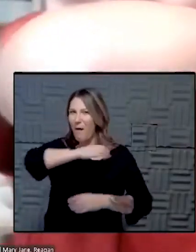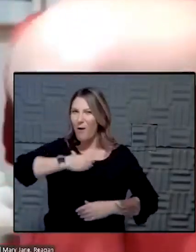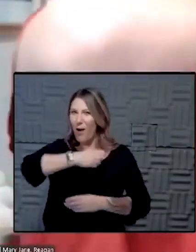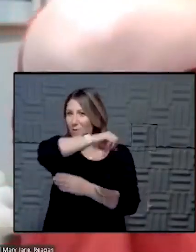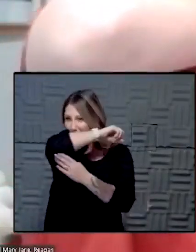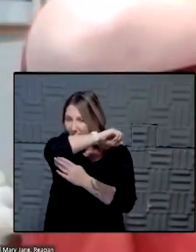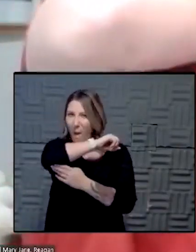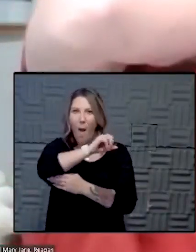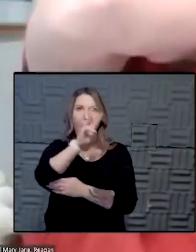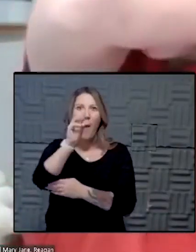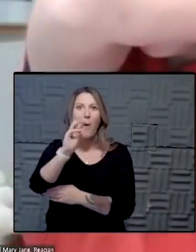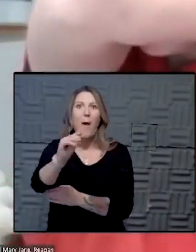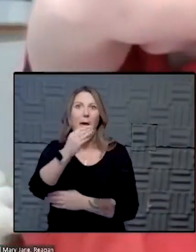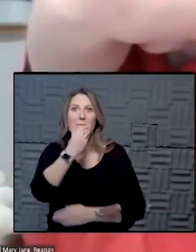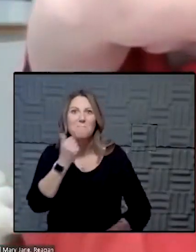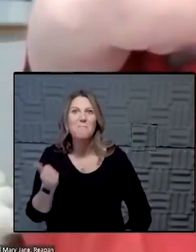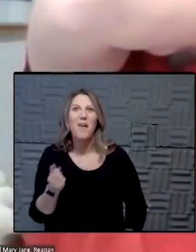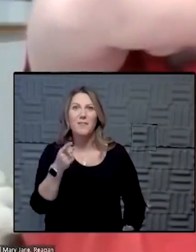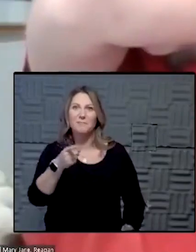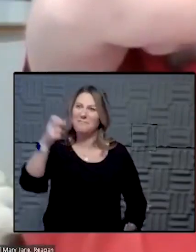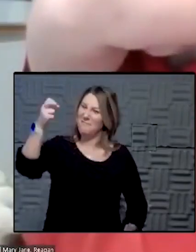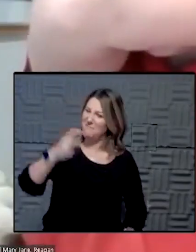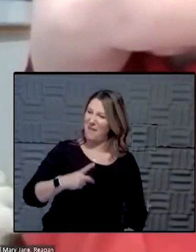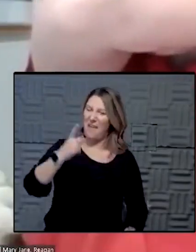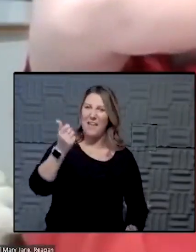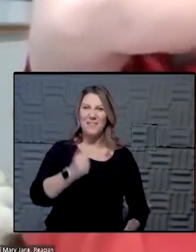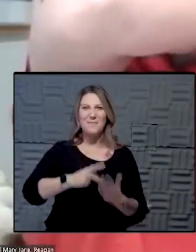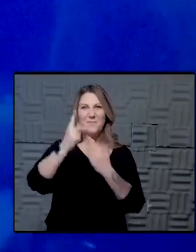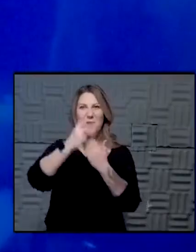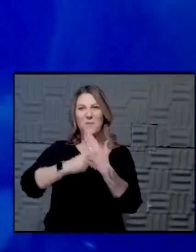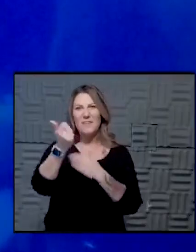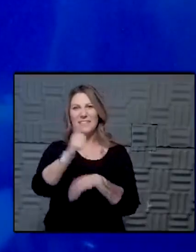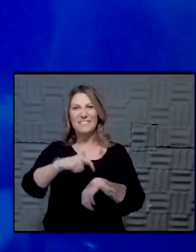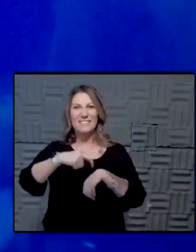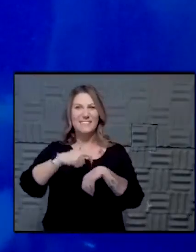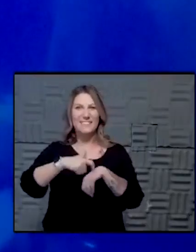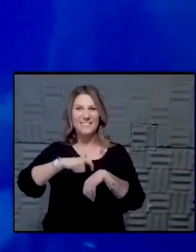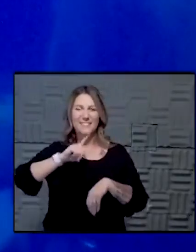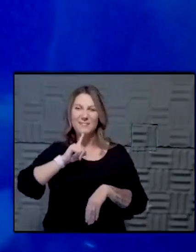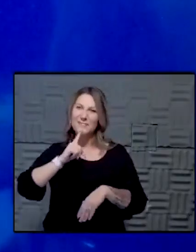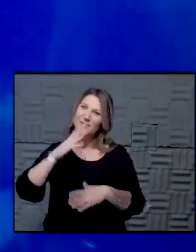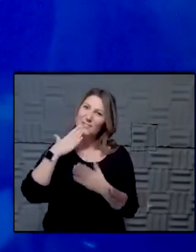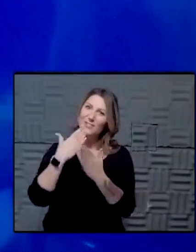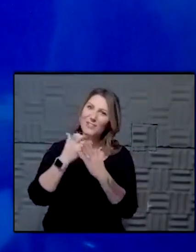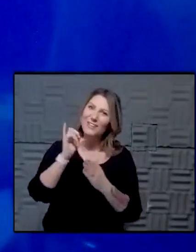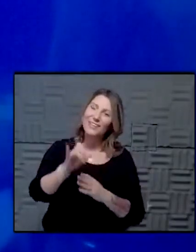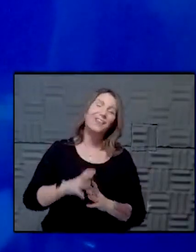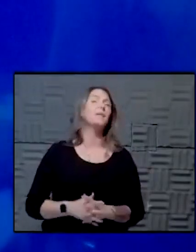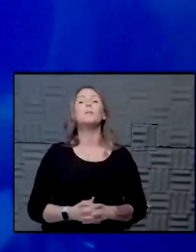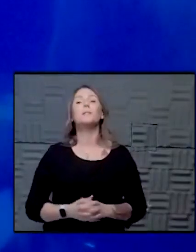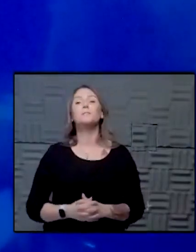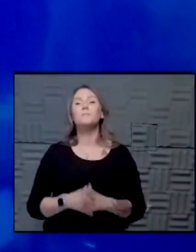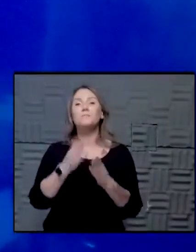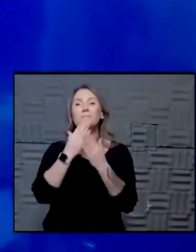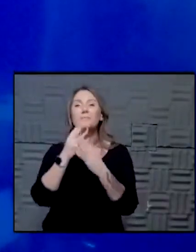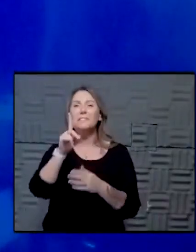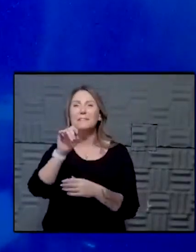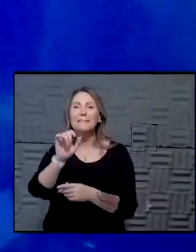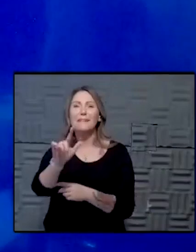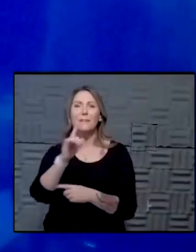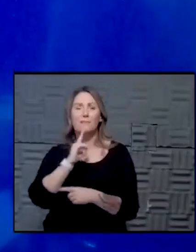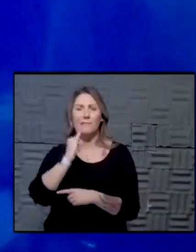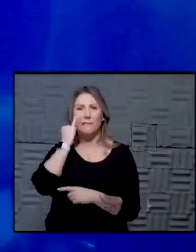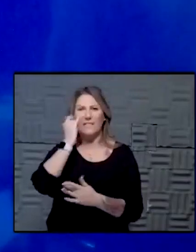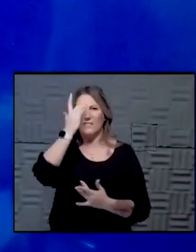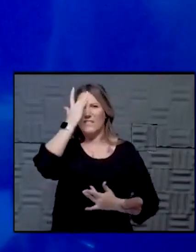Wow, that's like the best. You could come back on our program anytime. You guys are really good at that. Well done there, huh? Good deal. And if you get sick, do you stay